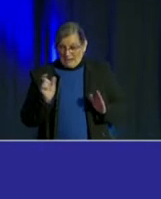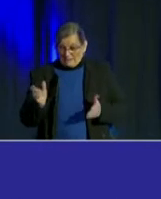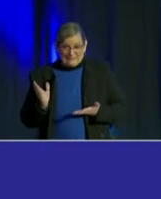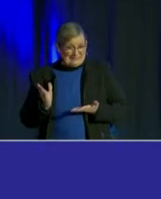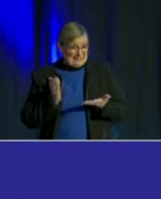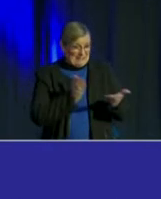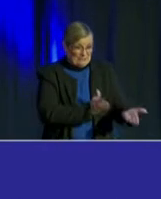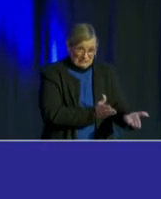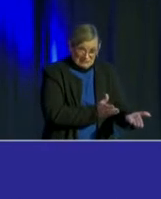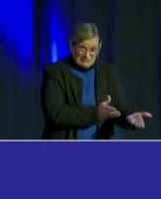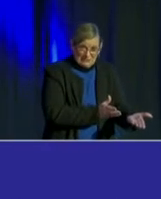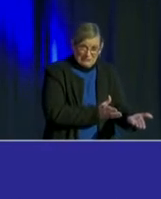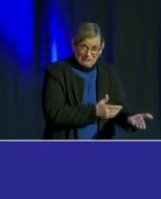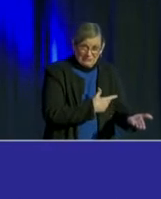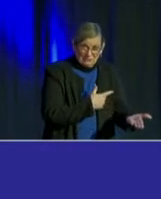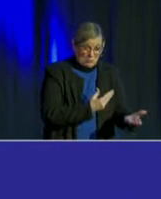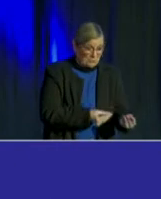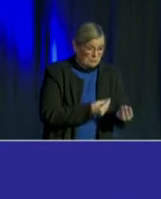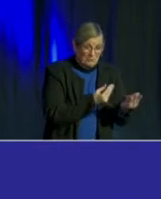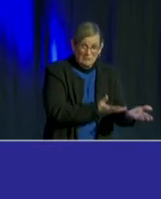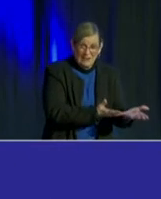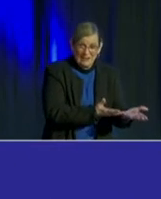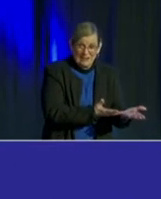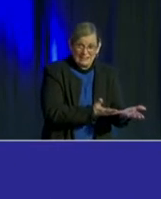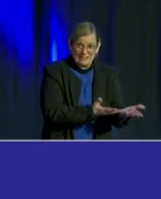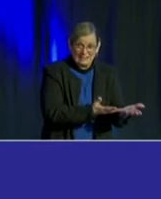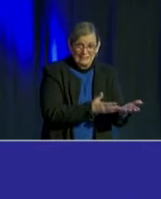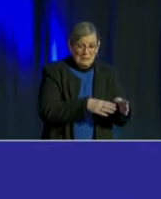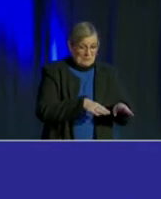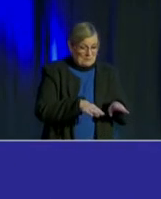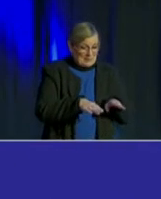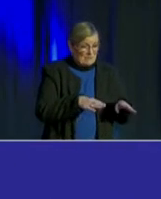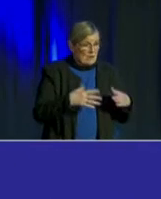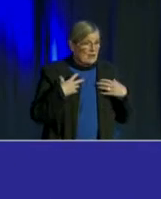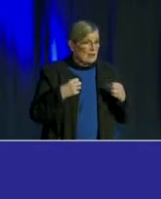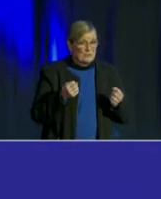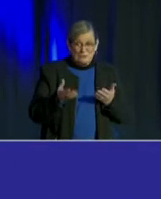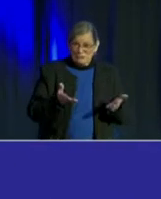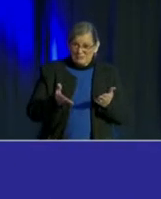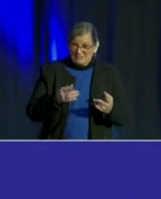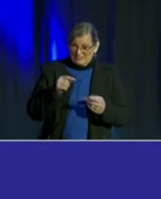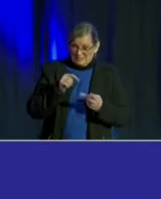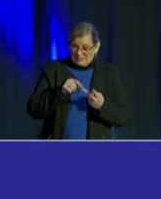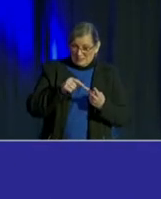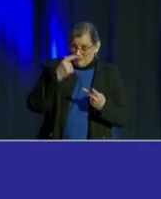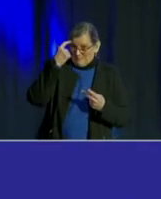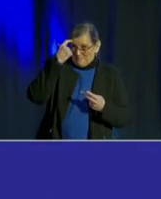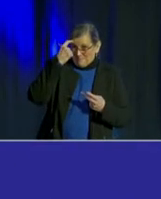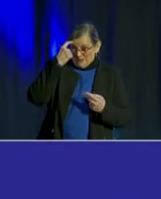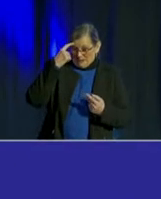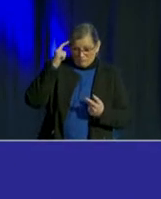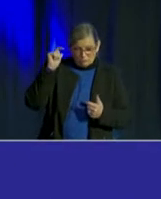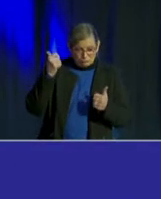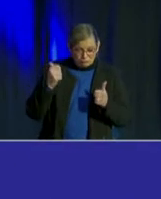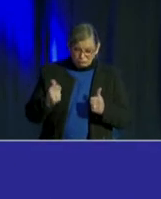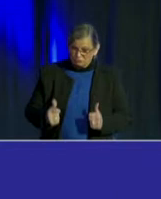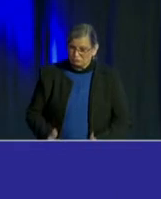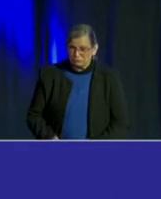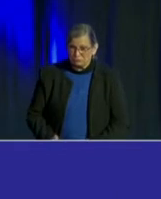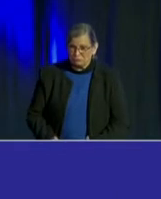health services to persons who are on a downward spiral due to mental illness and sometimes caught in the tragic